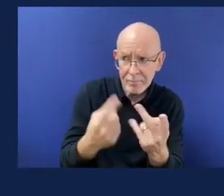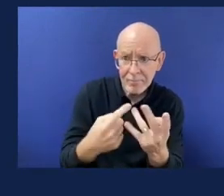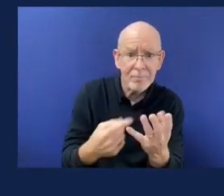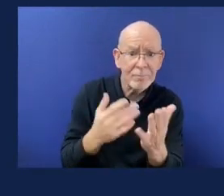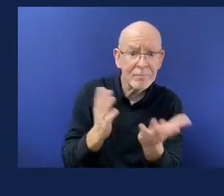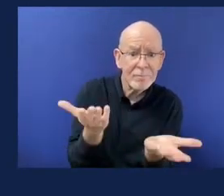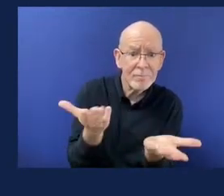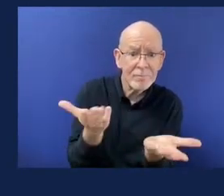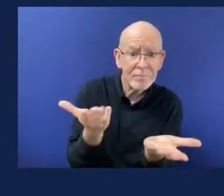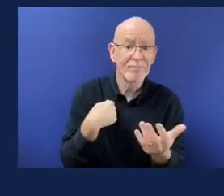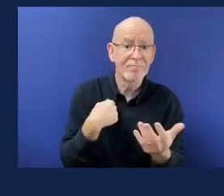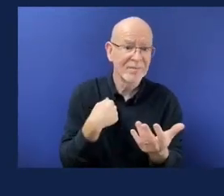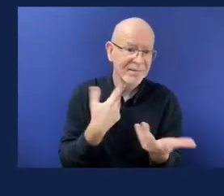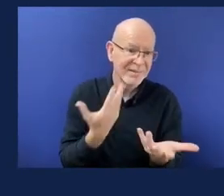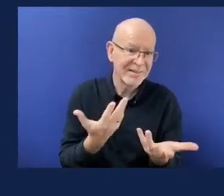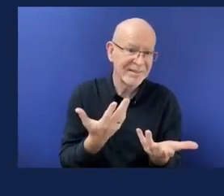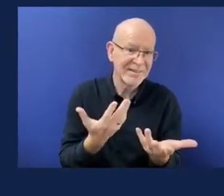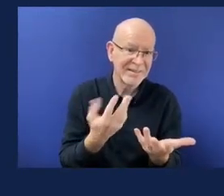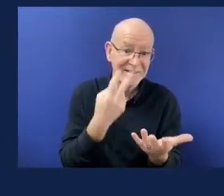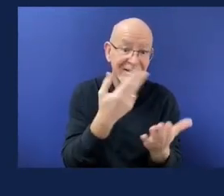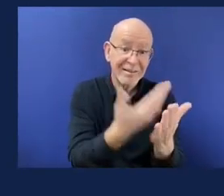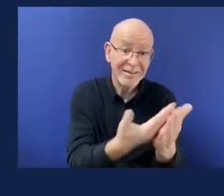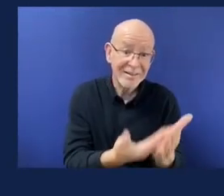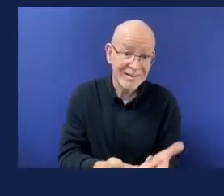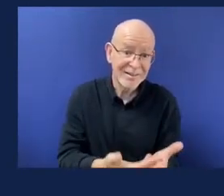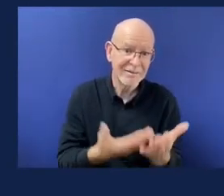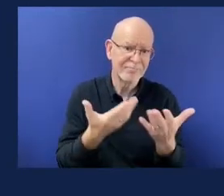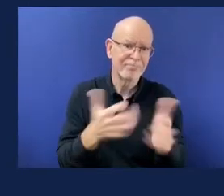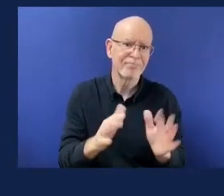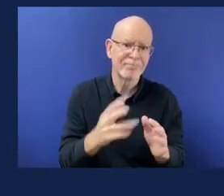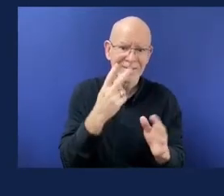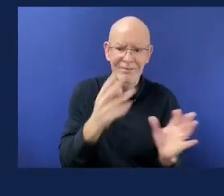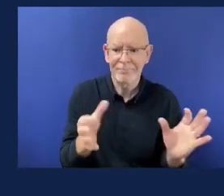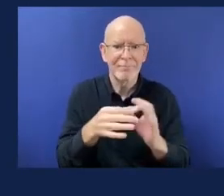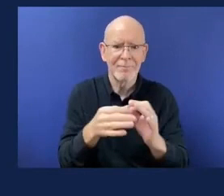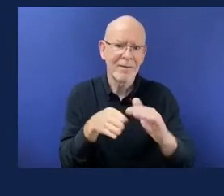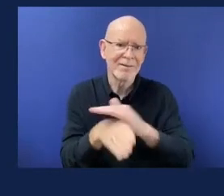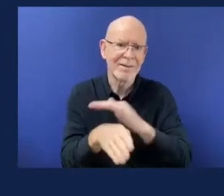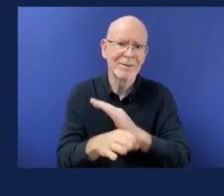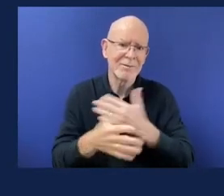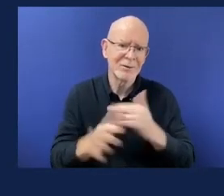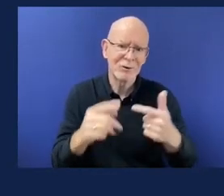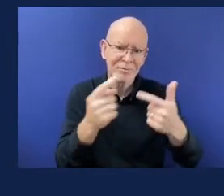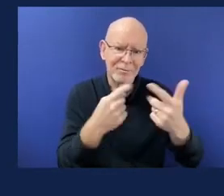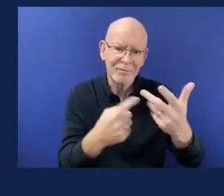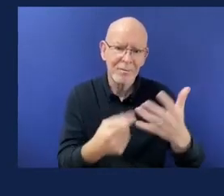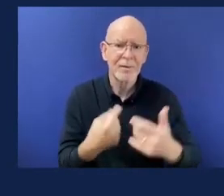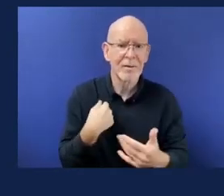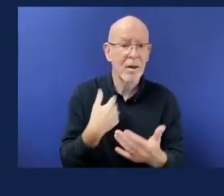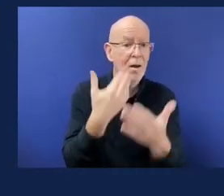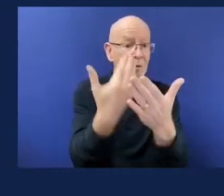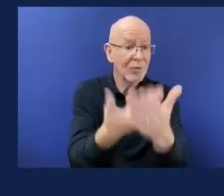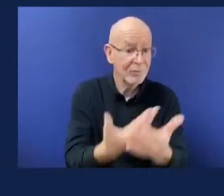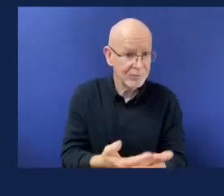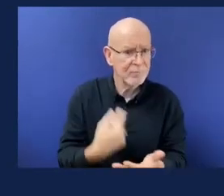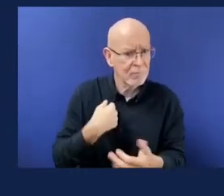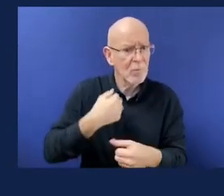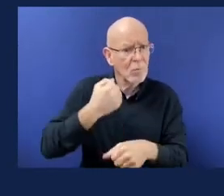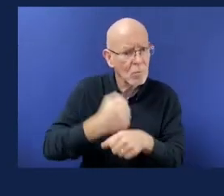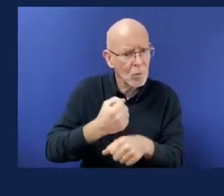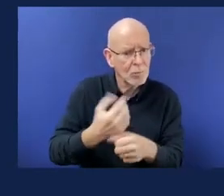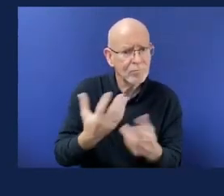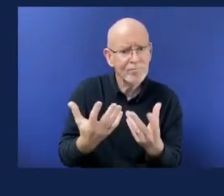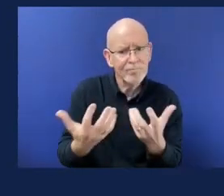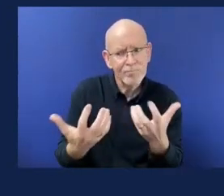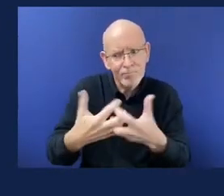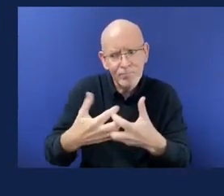So if they're using third-party web designers or ticket sellers, they should work with them to ensure that